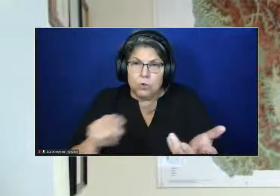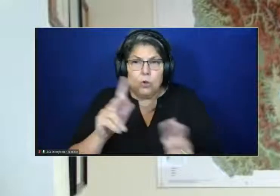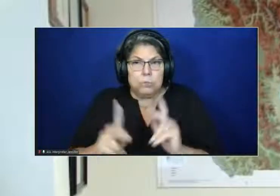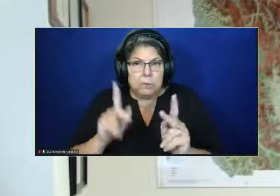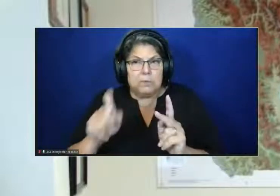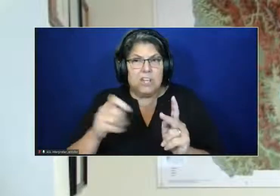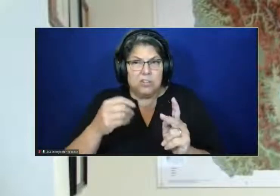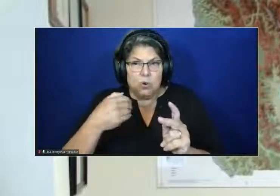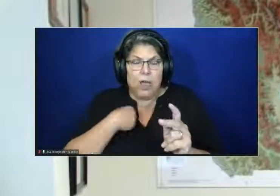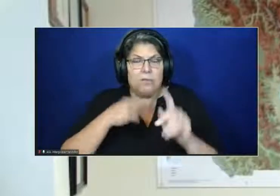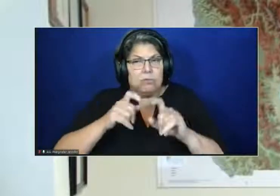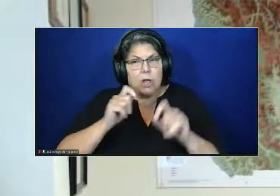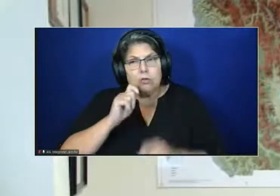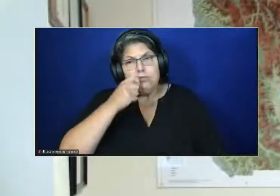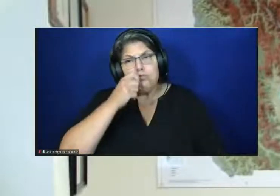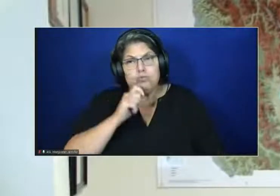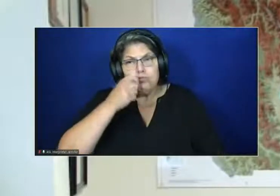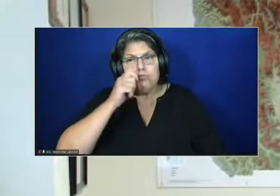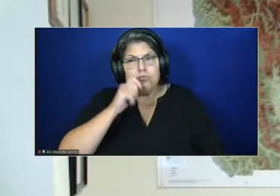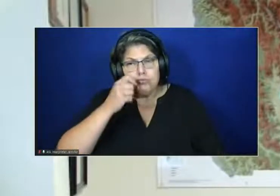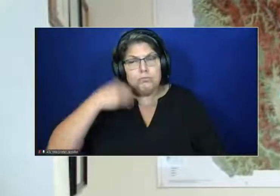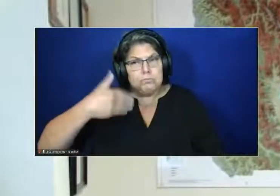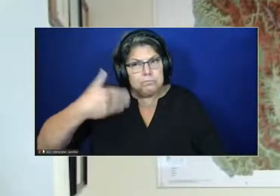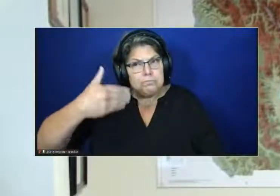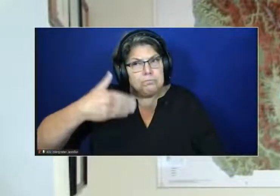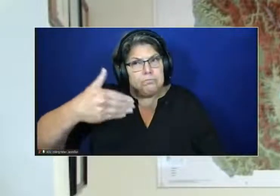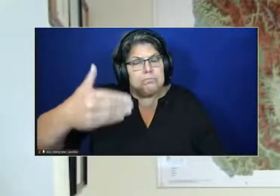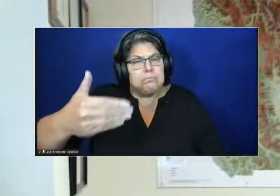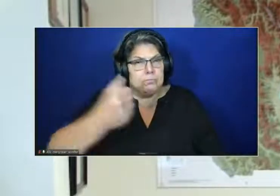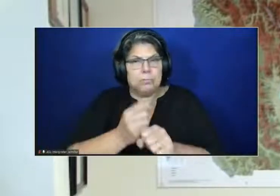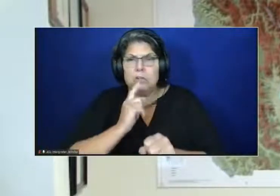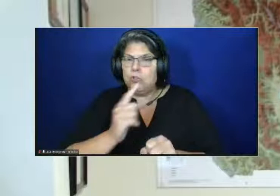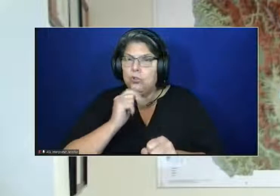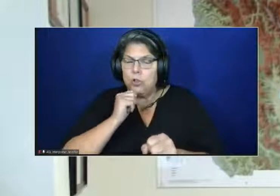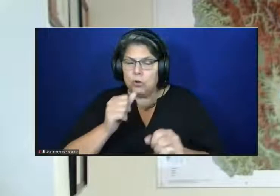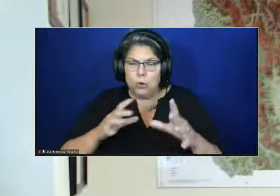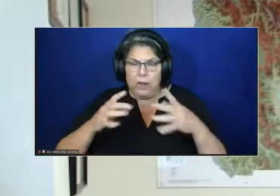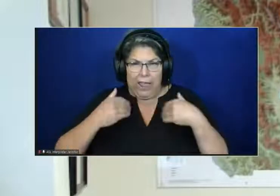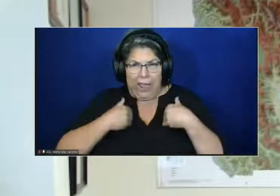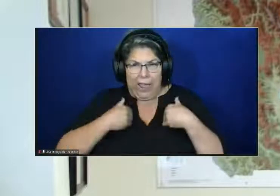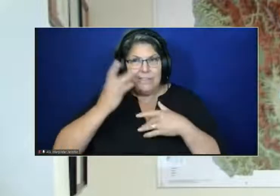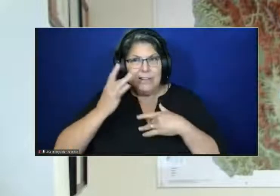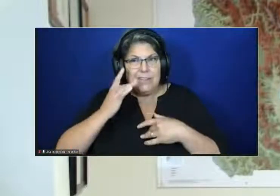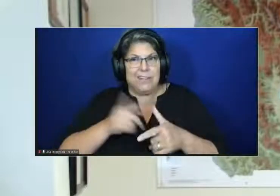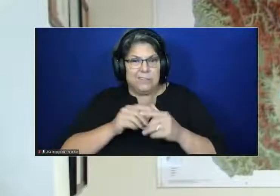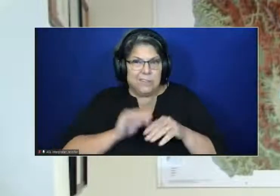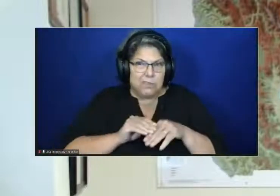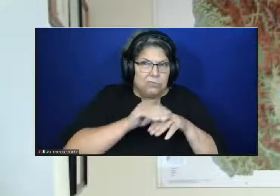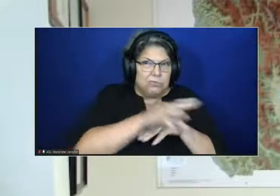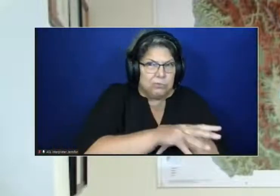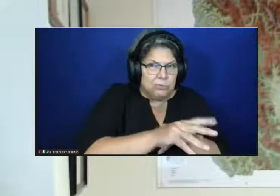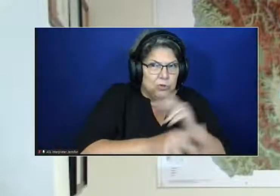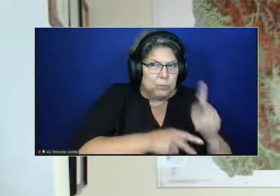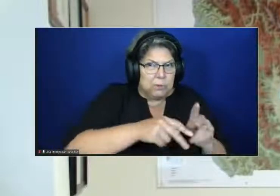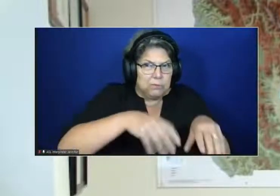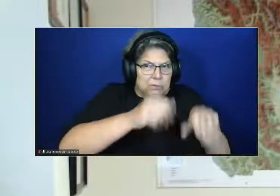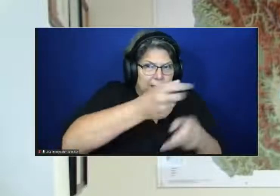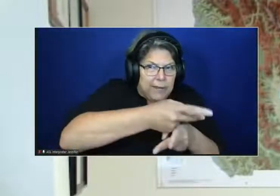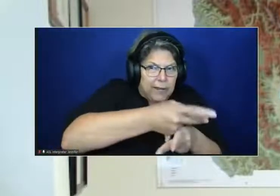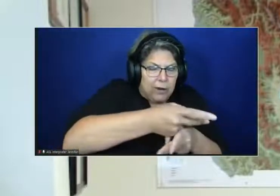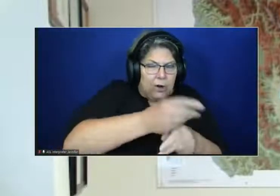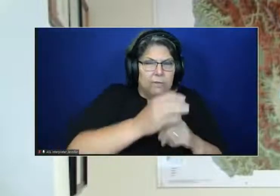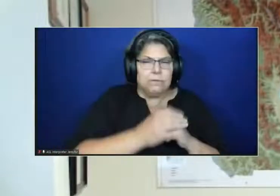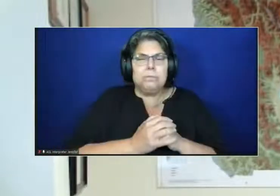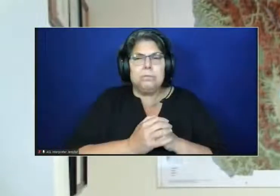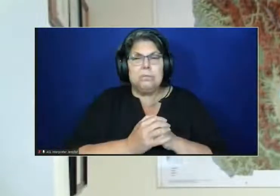regular tests to show that they don't carry the disease to the people that they're caring for. The testing requirement